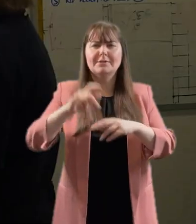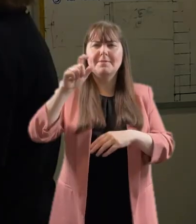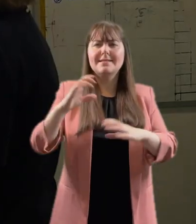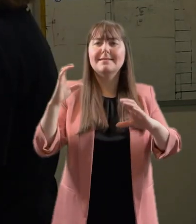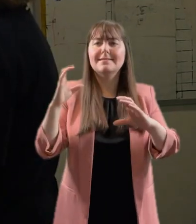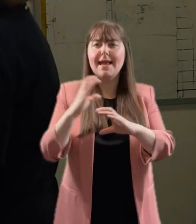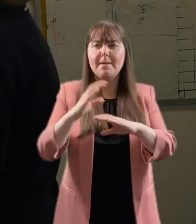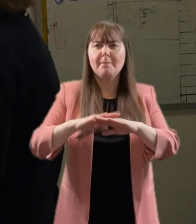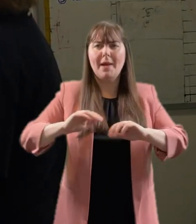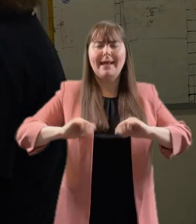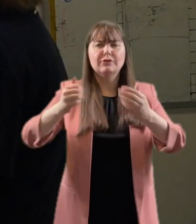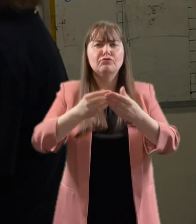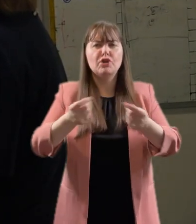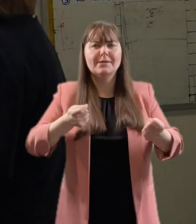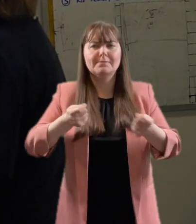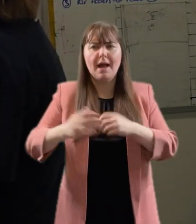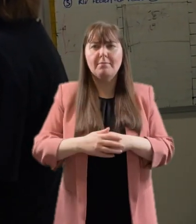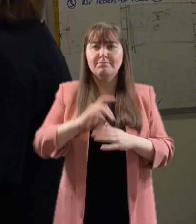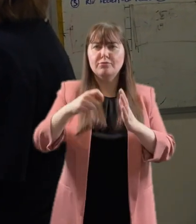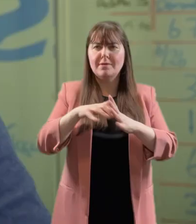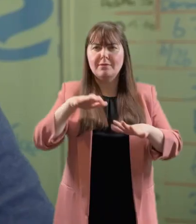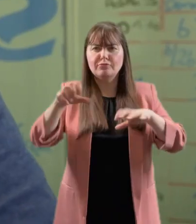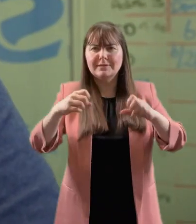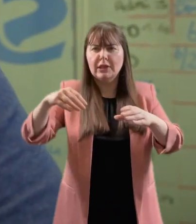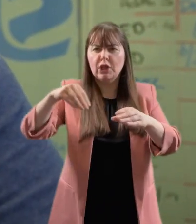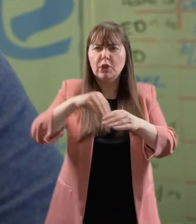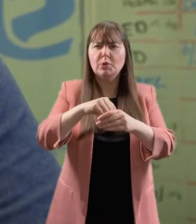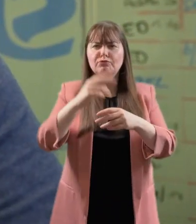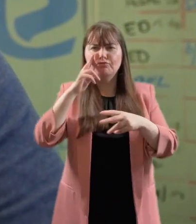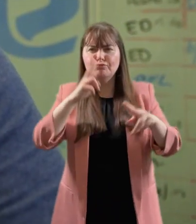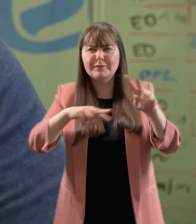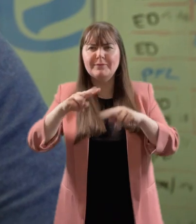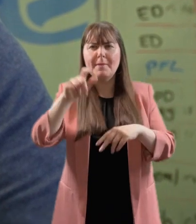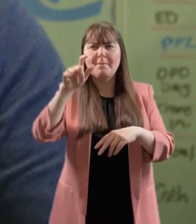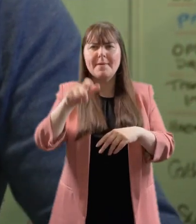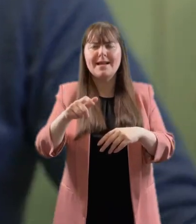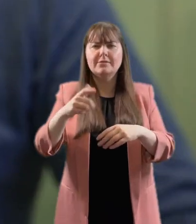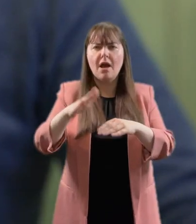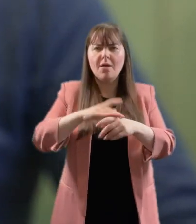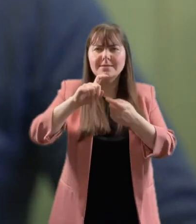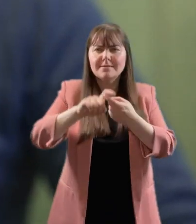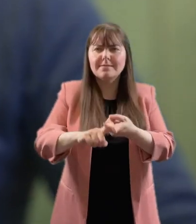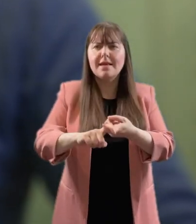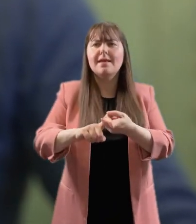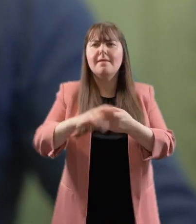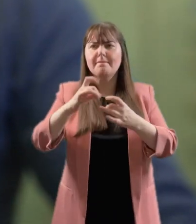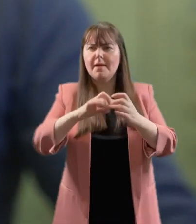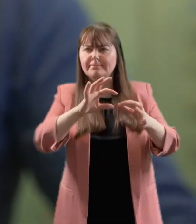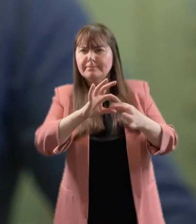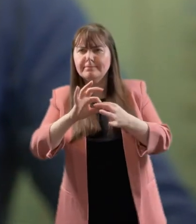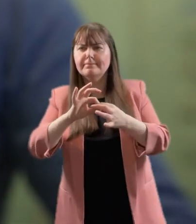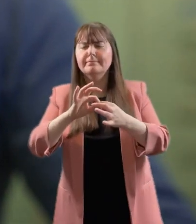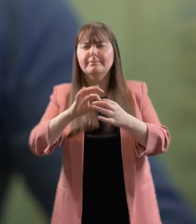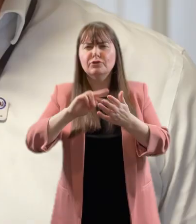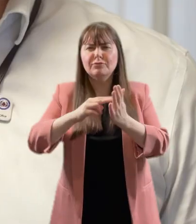more effective resource management. The project's broad reach included the ability to review patient lengths of stay more efficiently, making it a